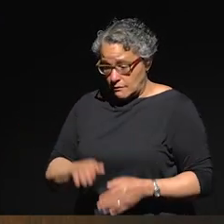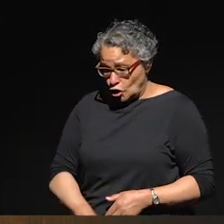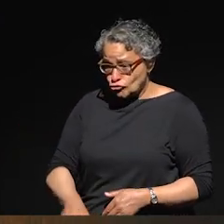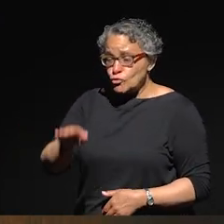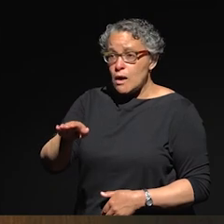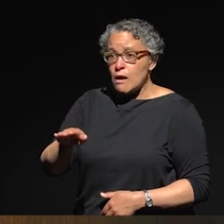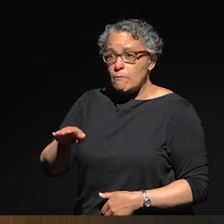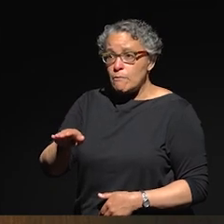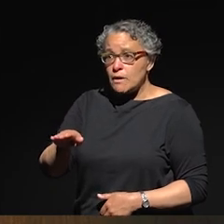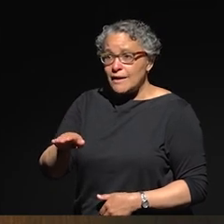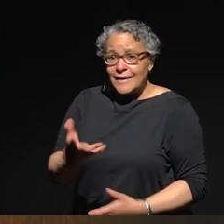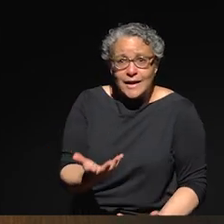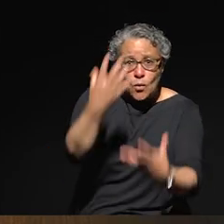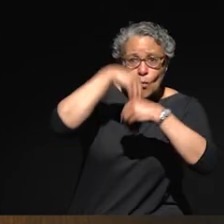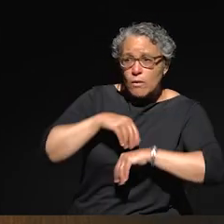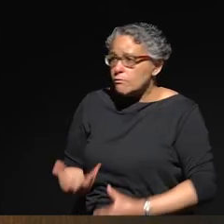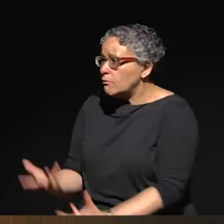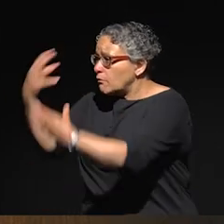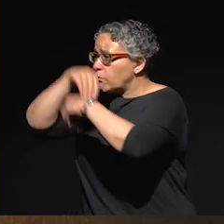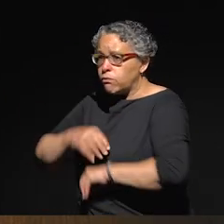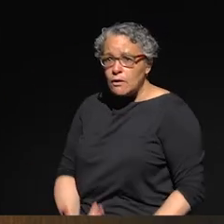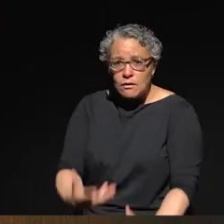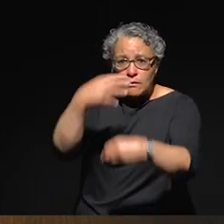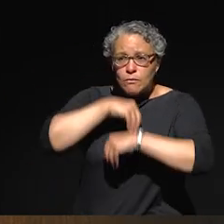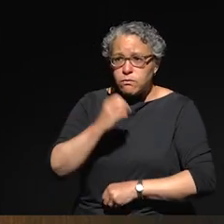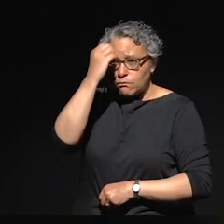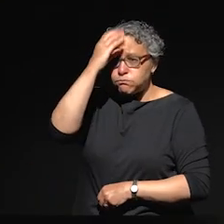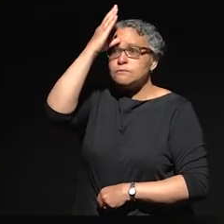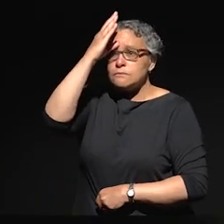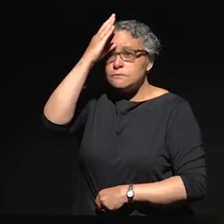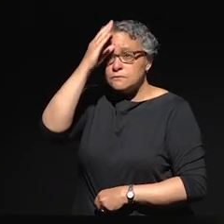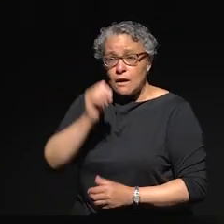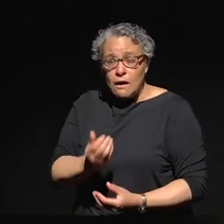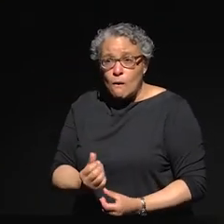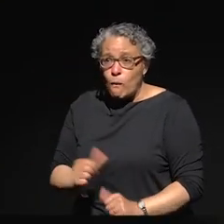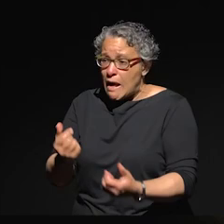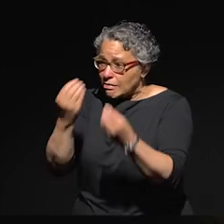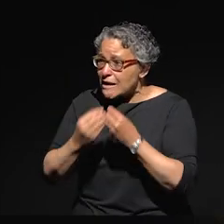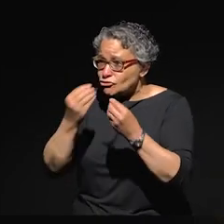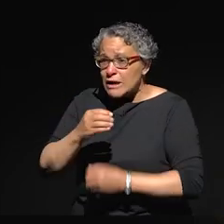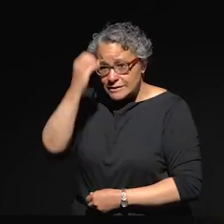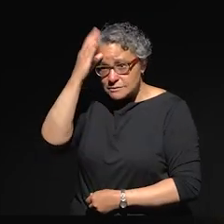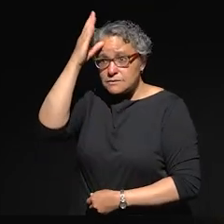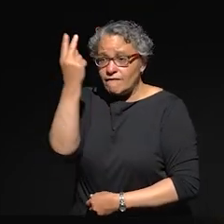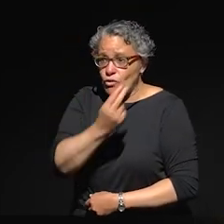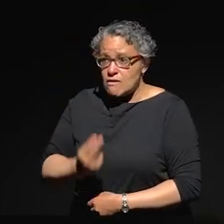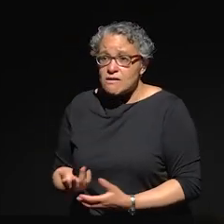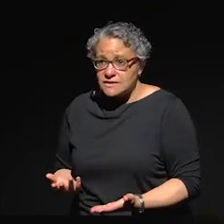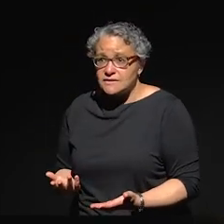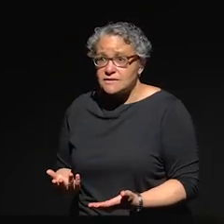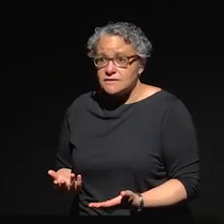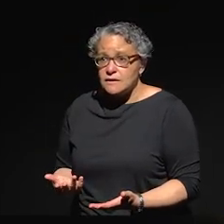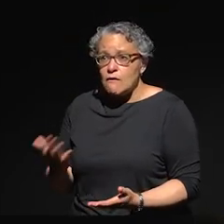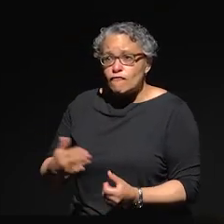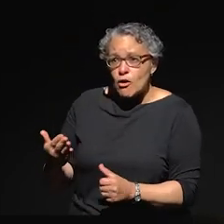osmosis took in a lot of this knowledge. So in a way he's a well-educated artist for somebody who's an artisan. He from very